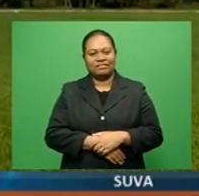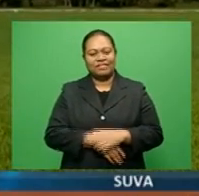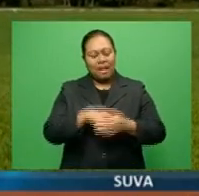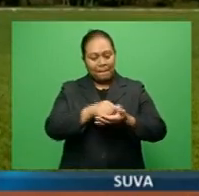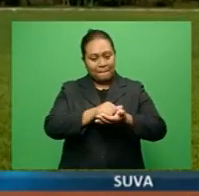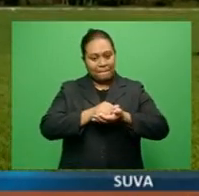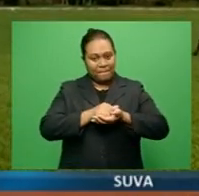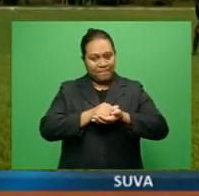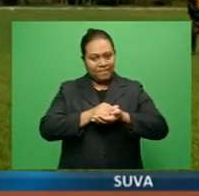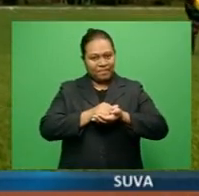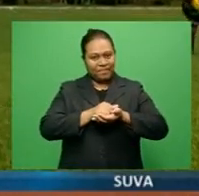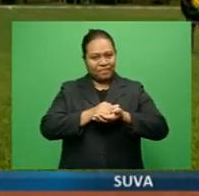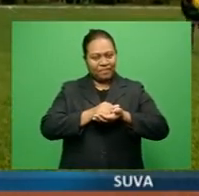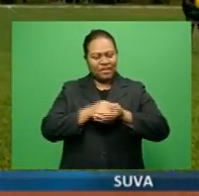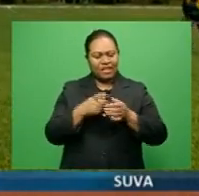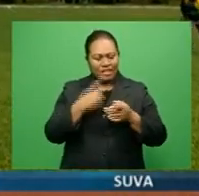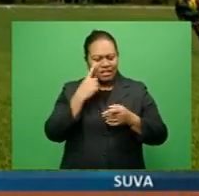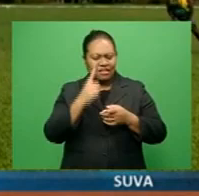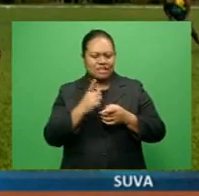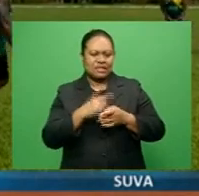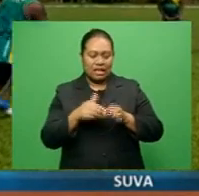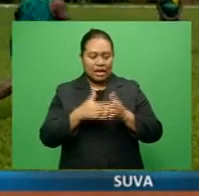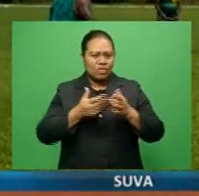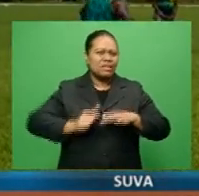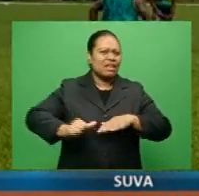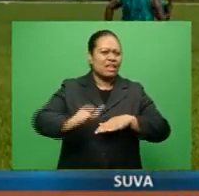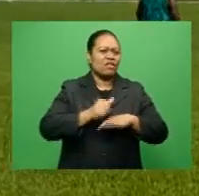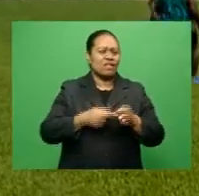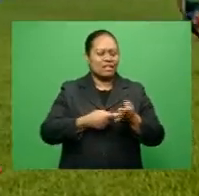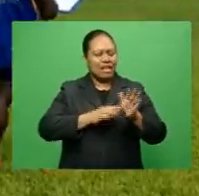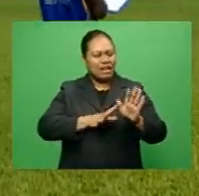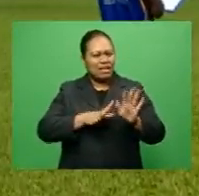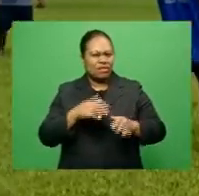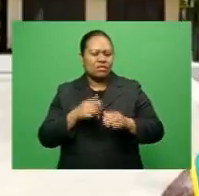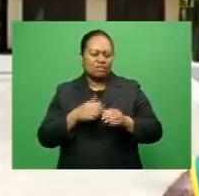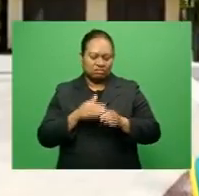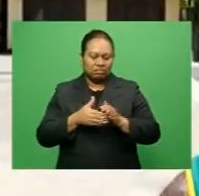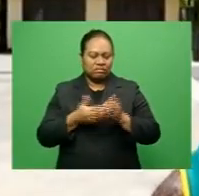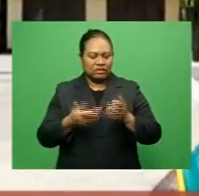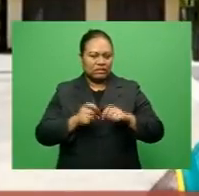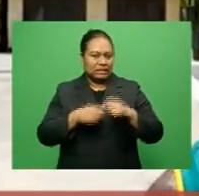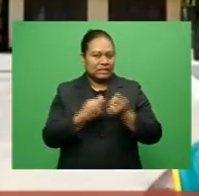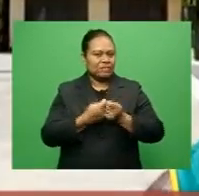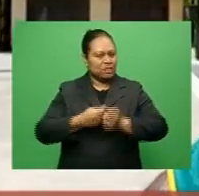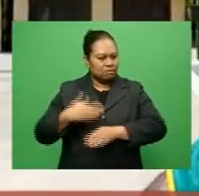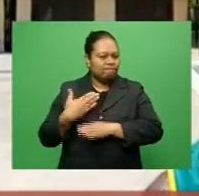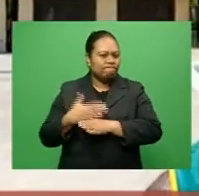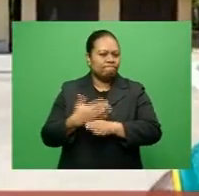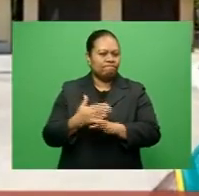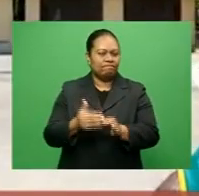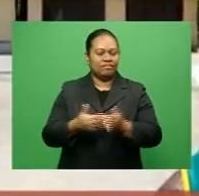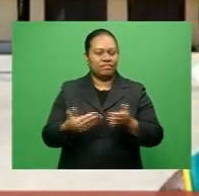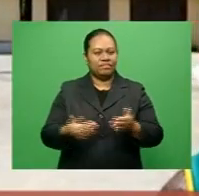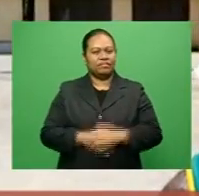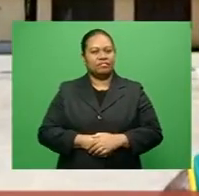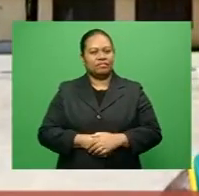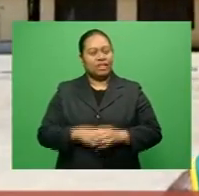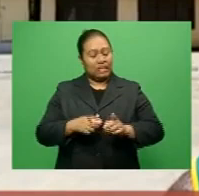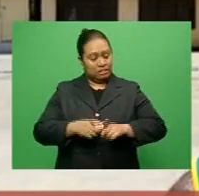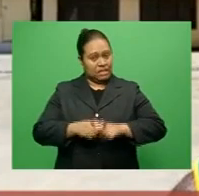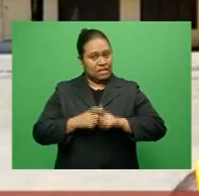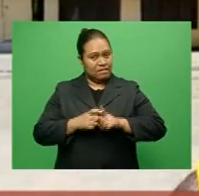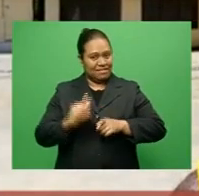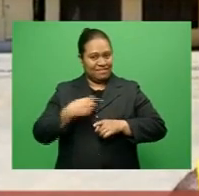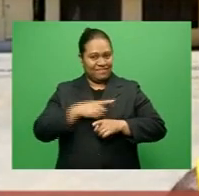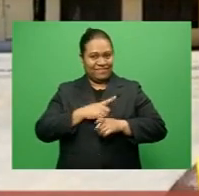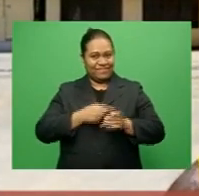Maintaining and capitalizing possessions is an area the Thai level rugby side is working on. It's been a tough few weeks for Thai